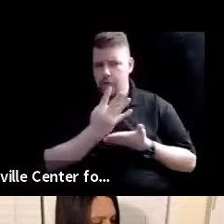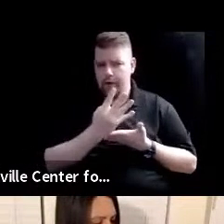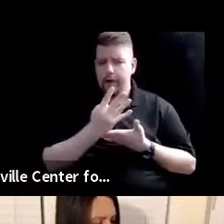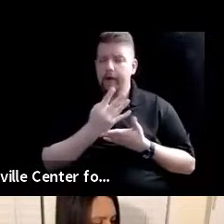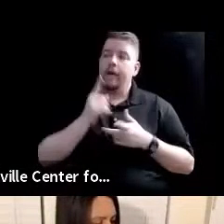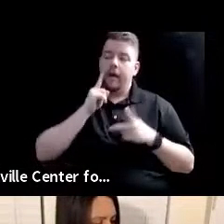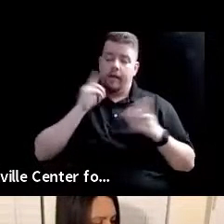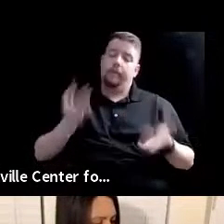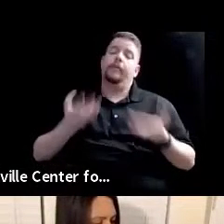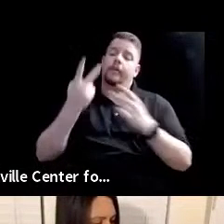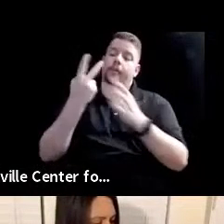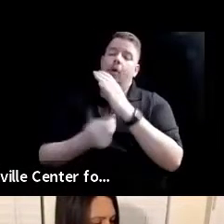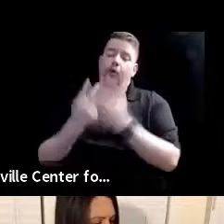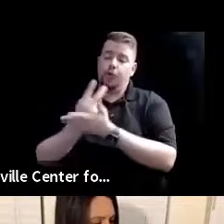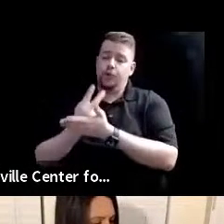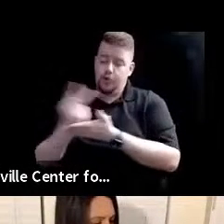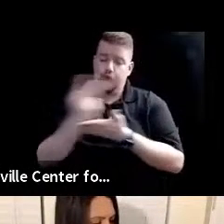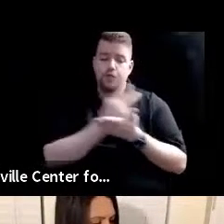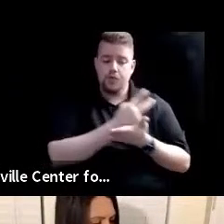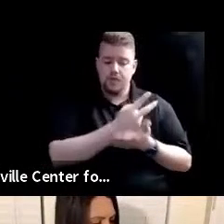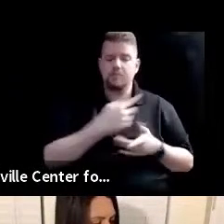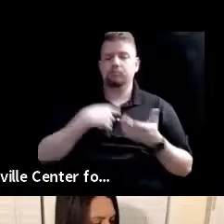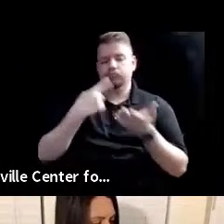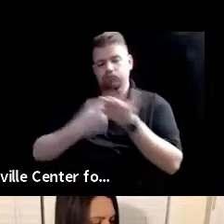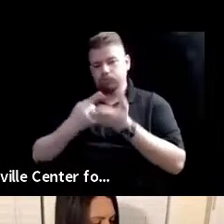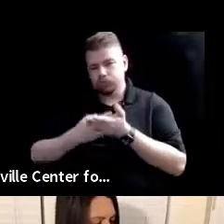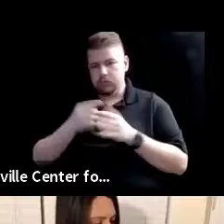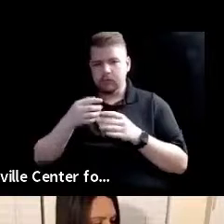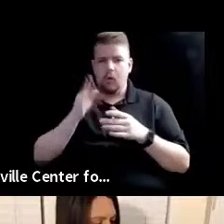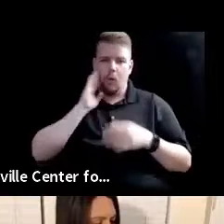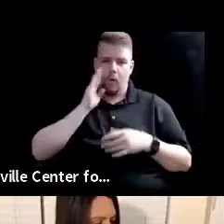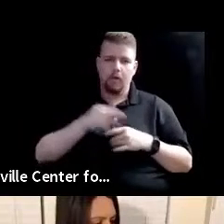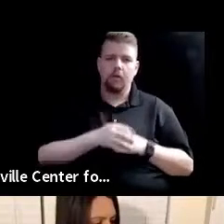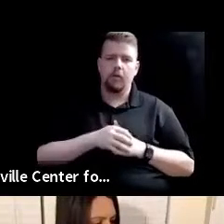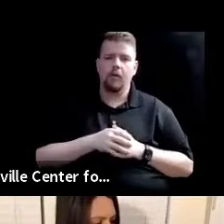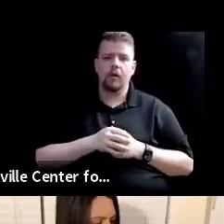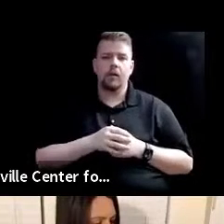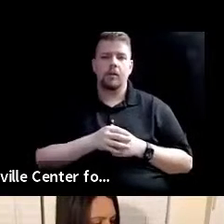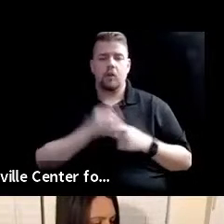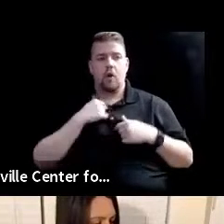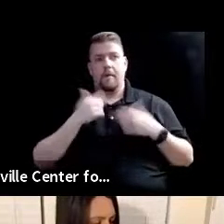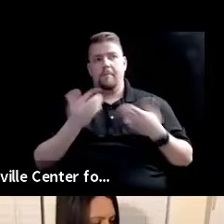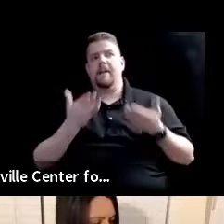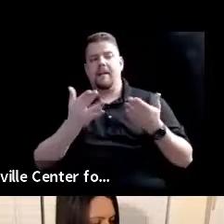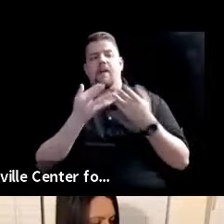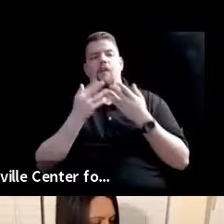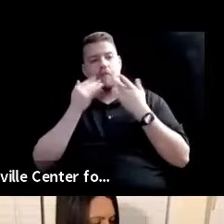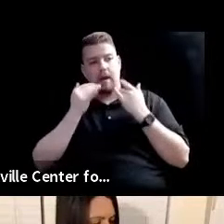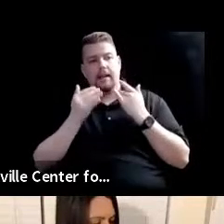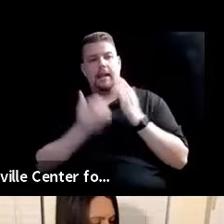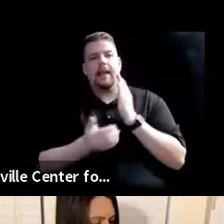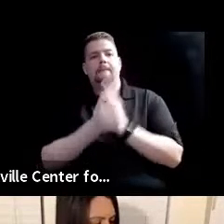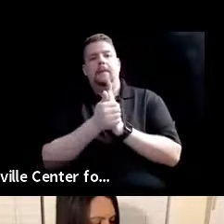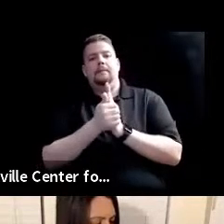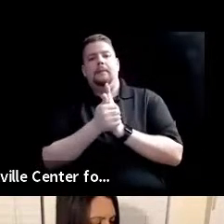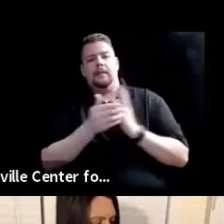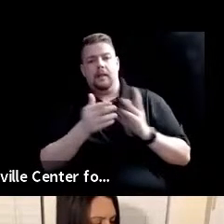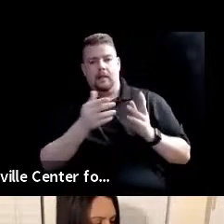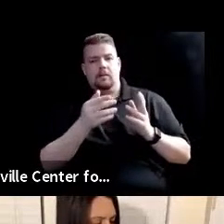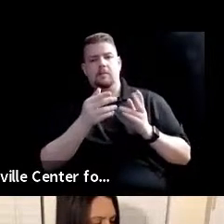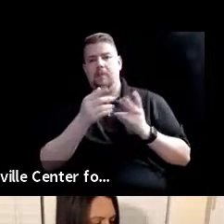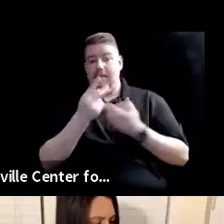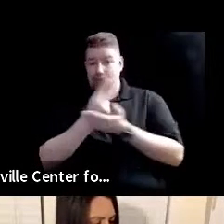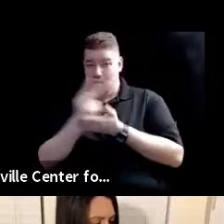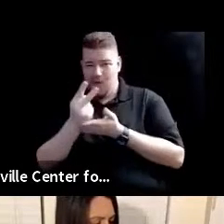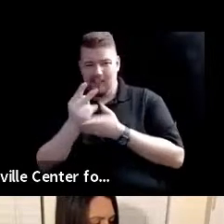both 2 weeks, knowing that we discussed the length of time. Okay, so I might make a friendly amendment or propose a friendly amendment to make